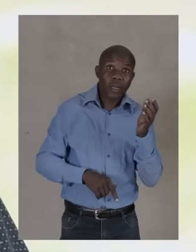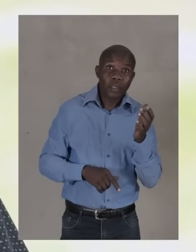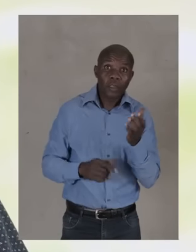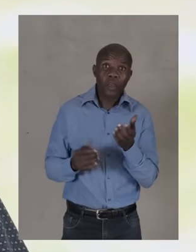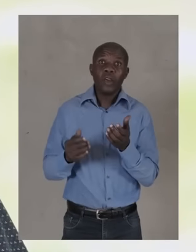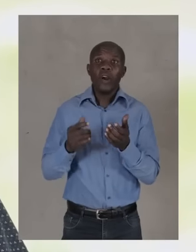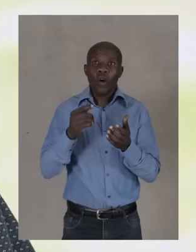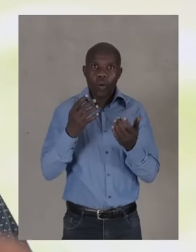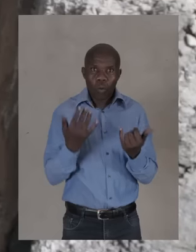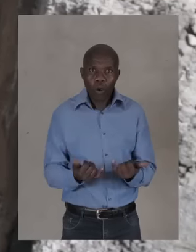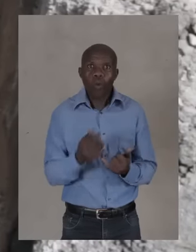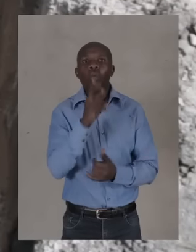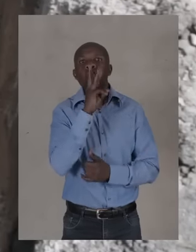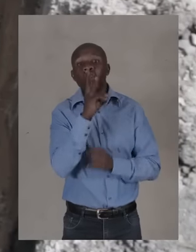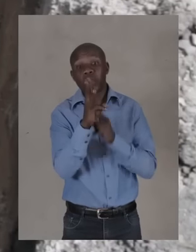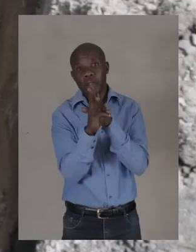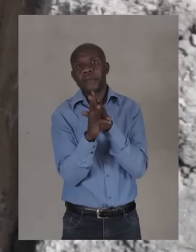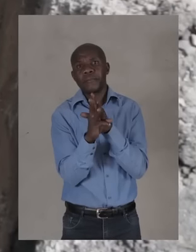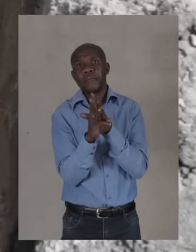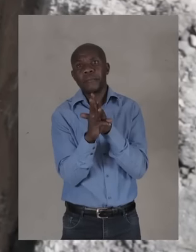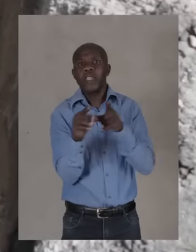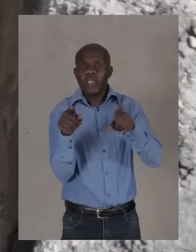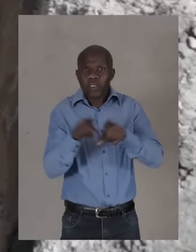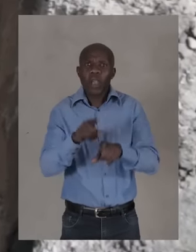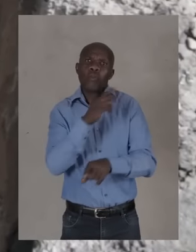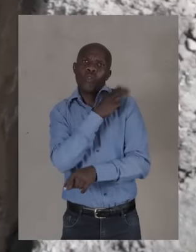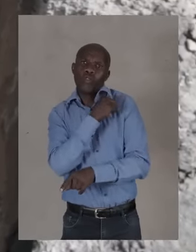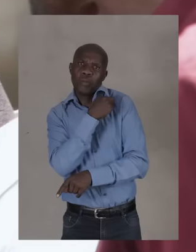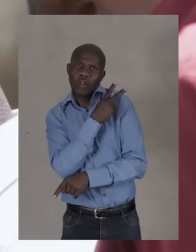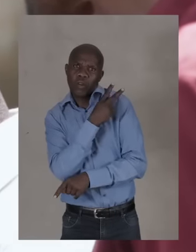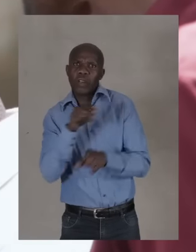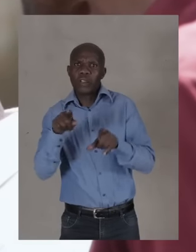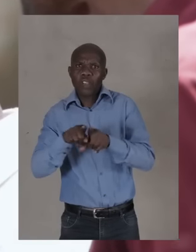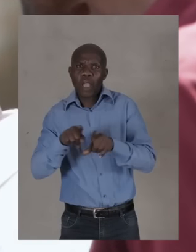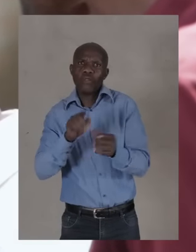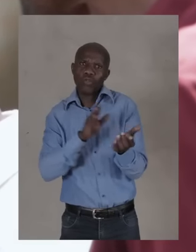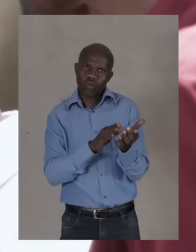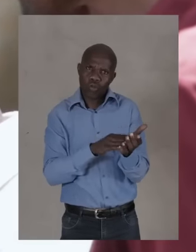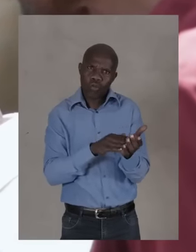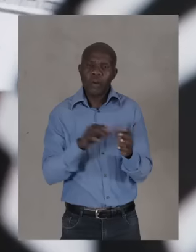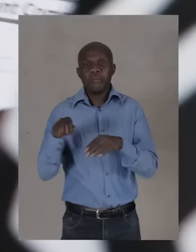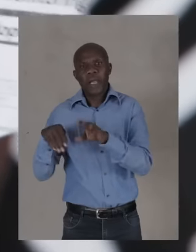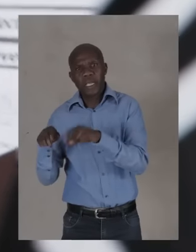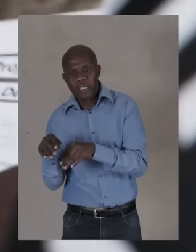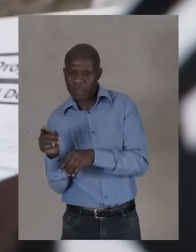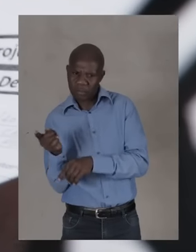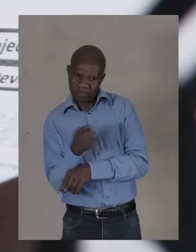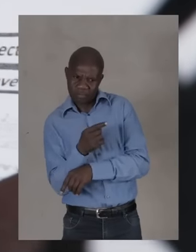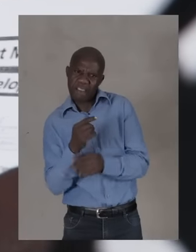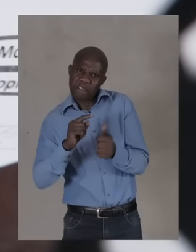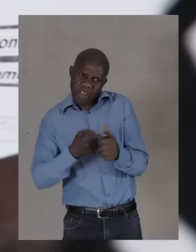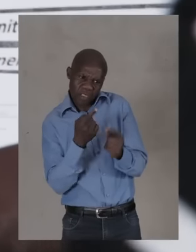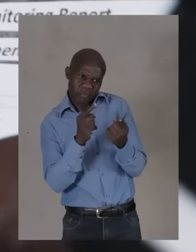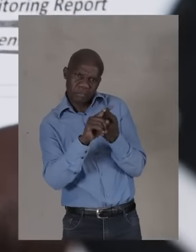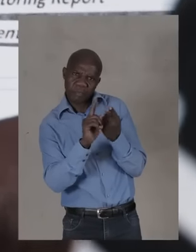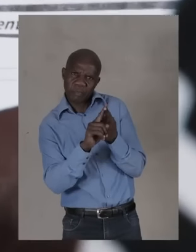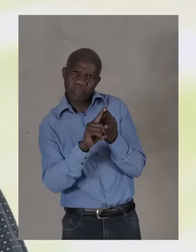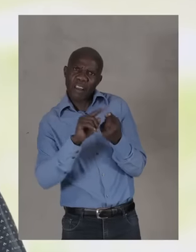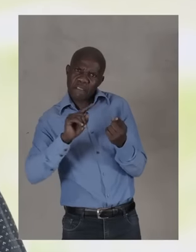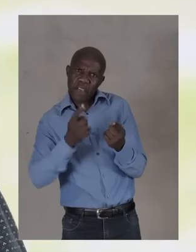example, we lined up a water, then we also put up a hospital, a school, a market. Now they say,